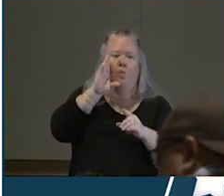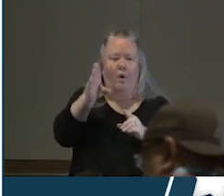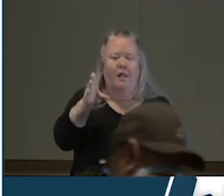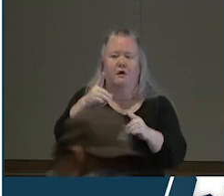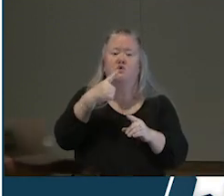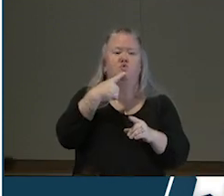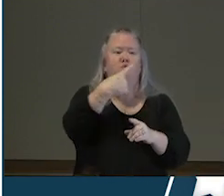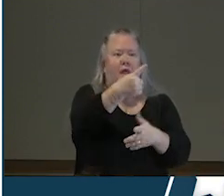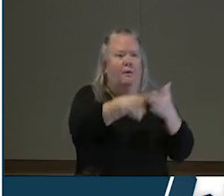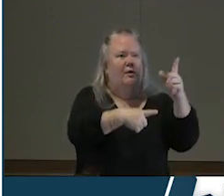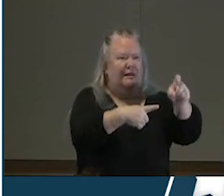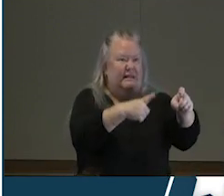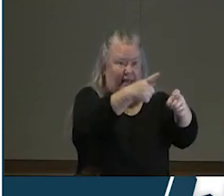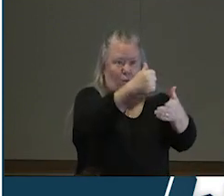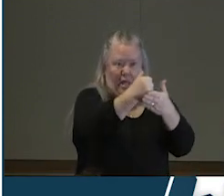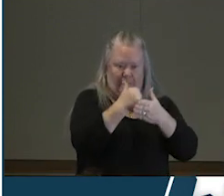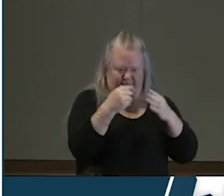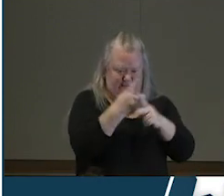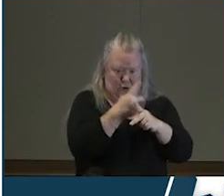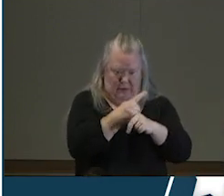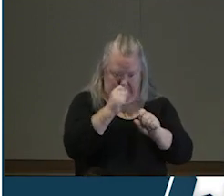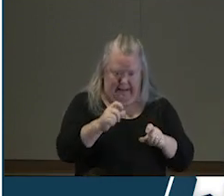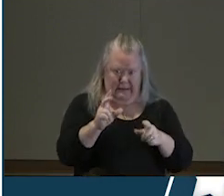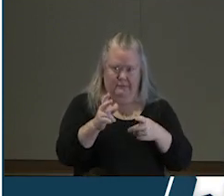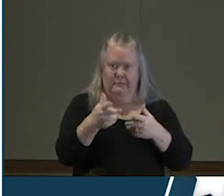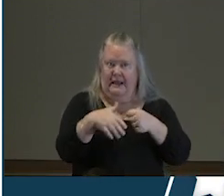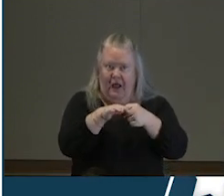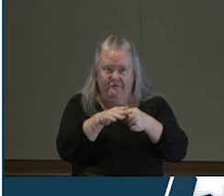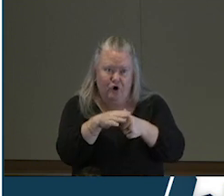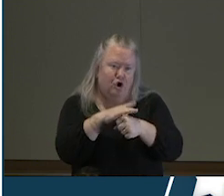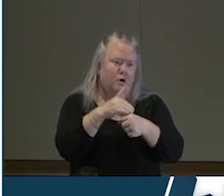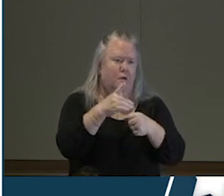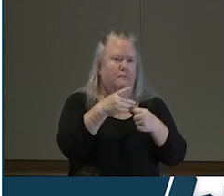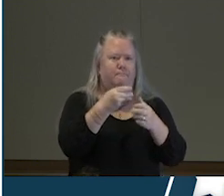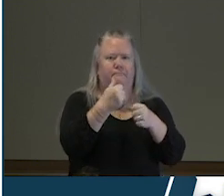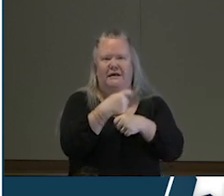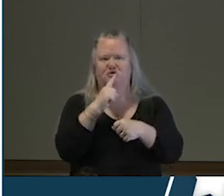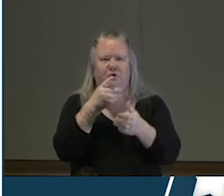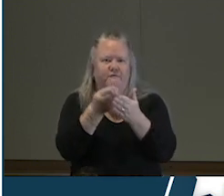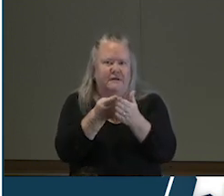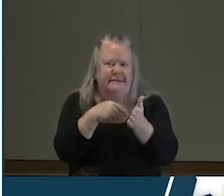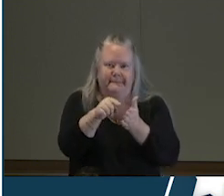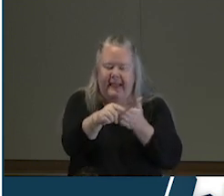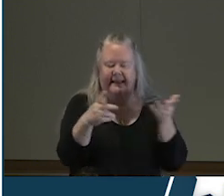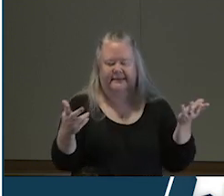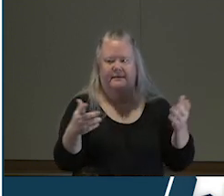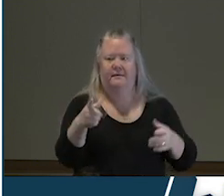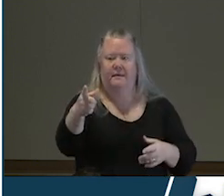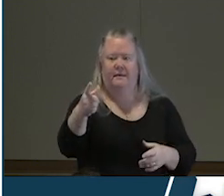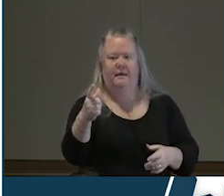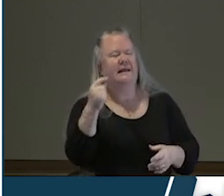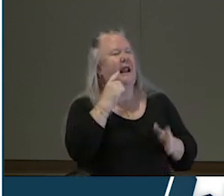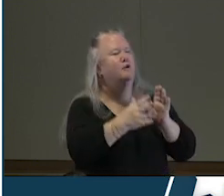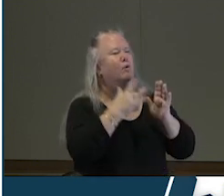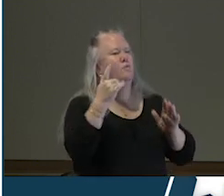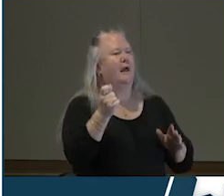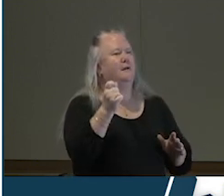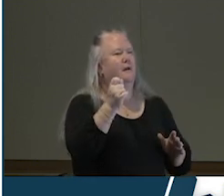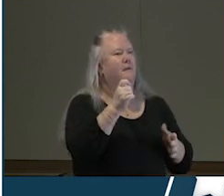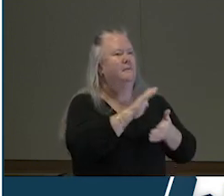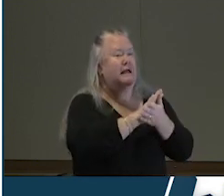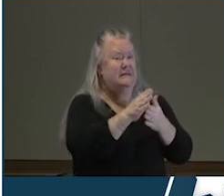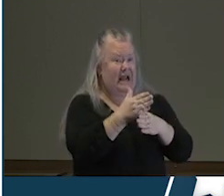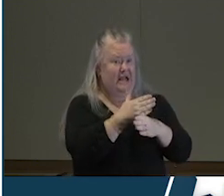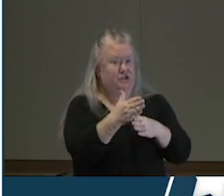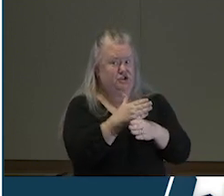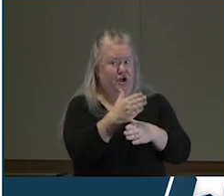you tell them what you need and they're going to help you figure out if you get covered and make sure funds get paid. Can I do a random act of kindness and